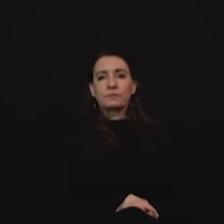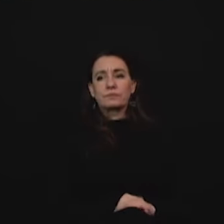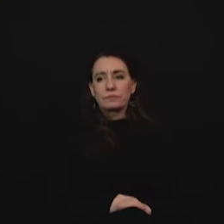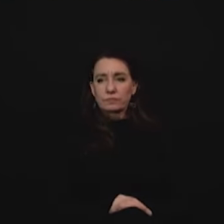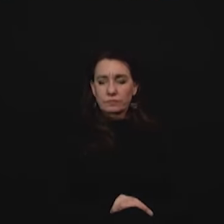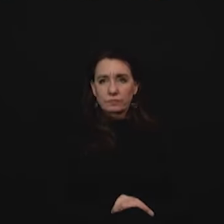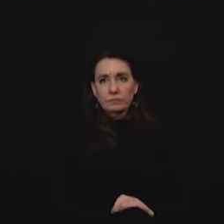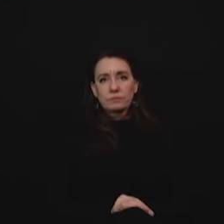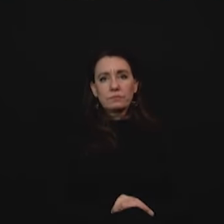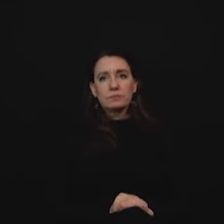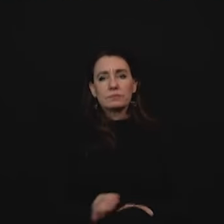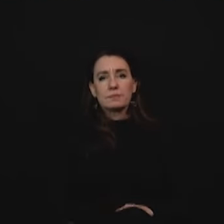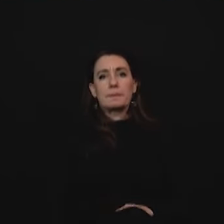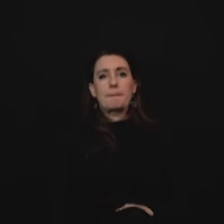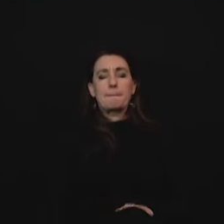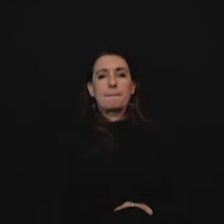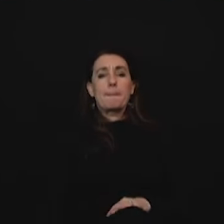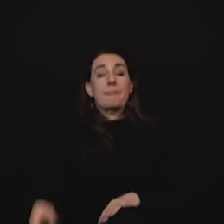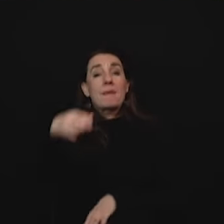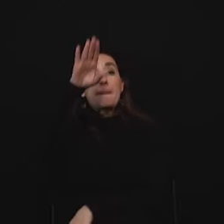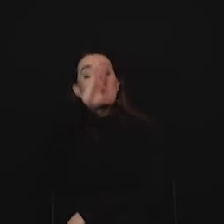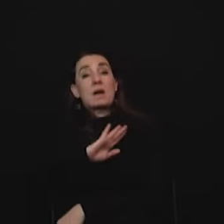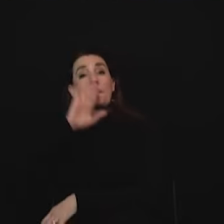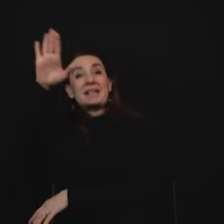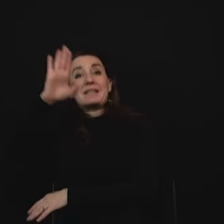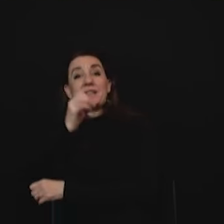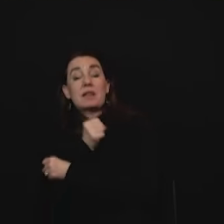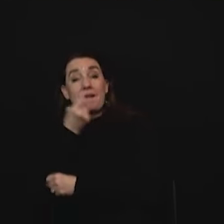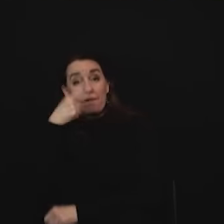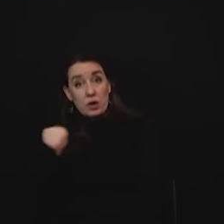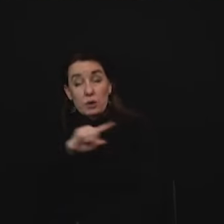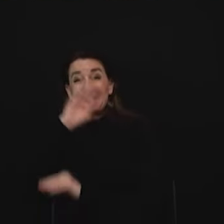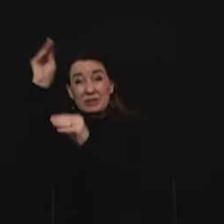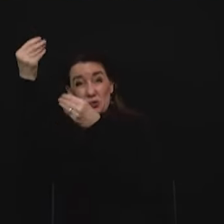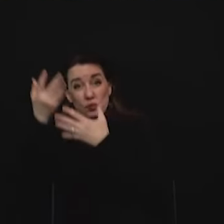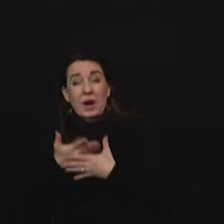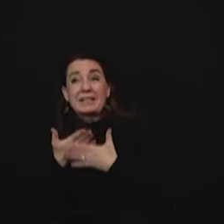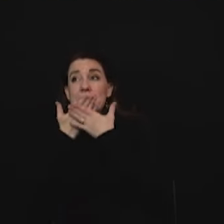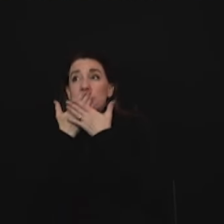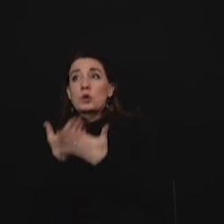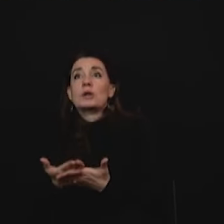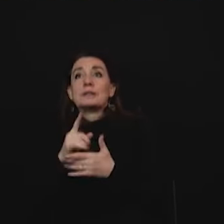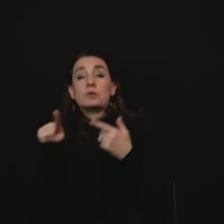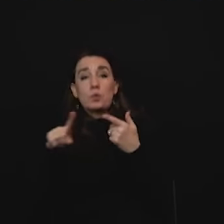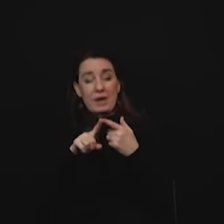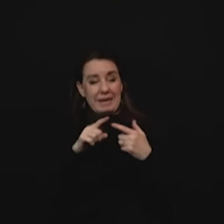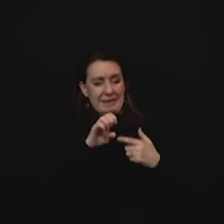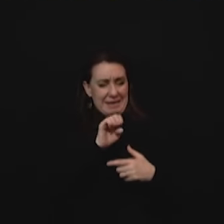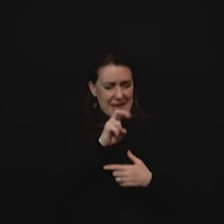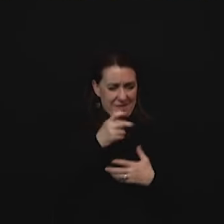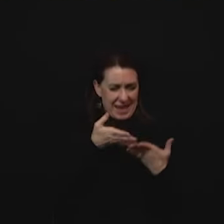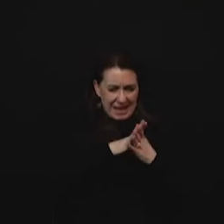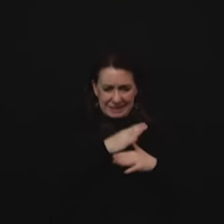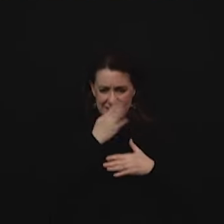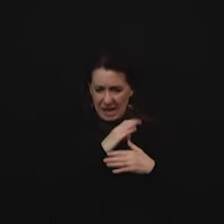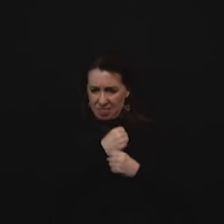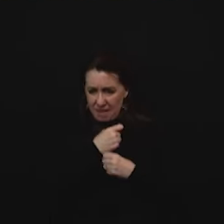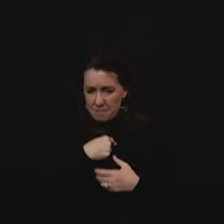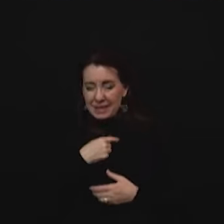But God, because of his love for you, because of his grace and his goodness. When Eve asked that question, does God love me? What's the